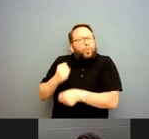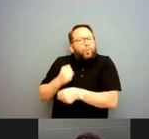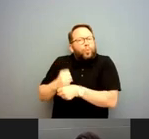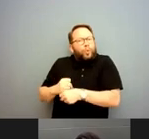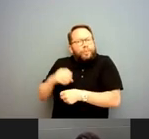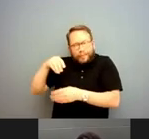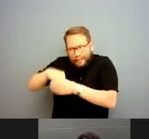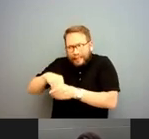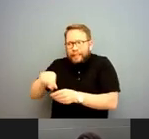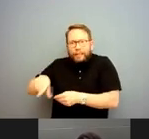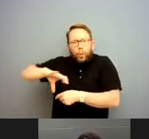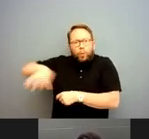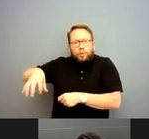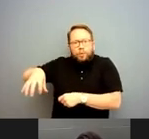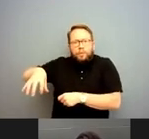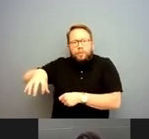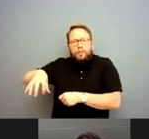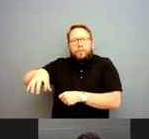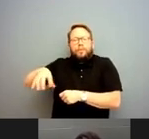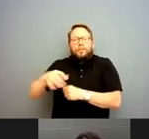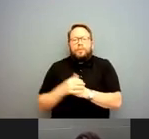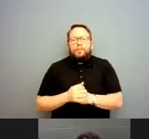measures that improve the situation